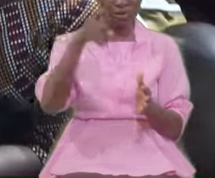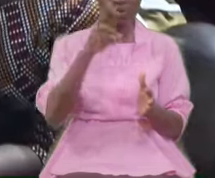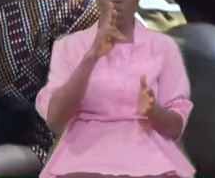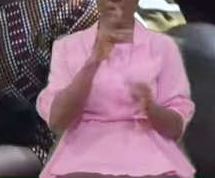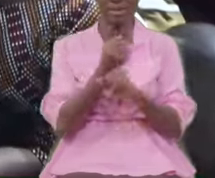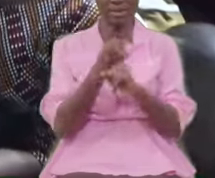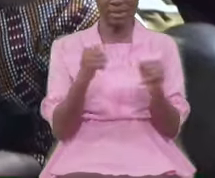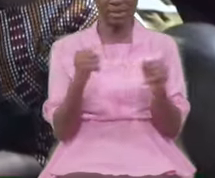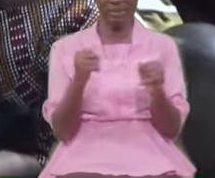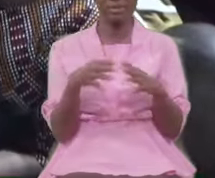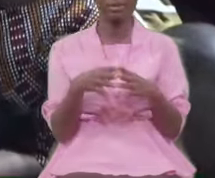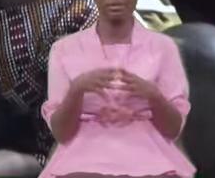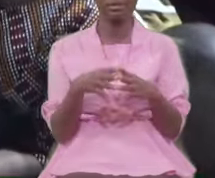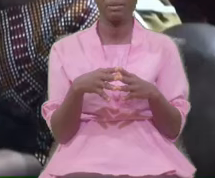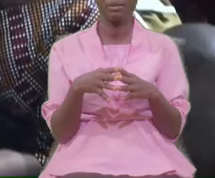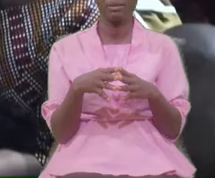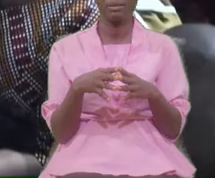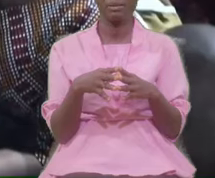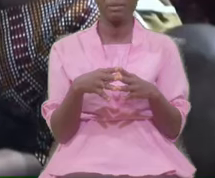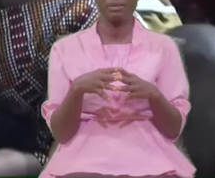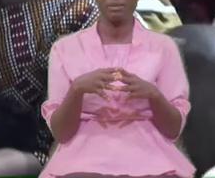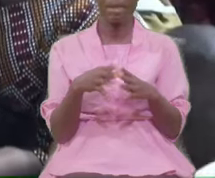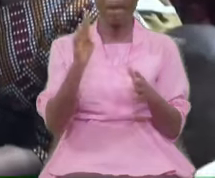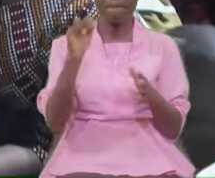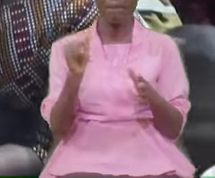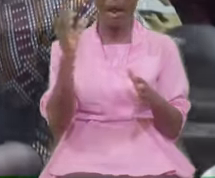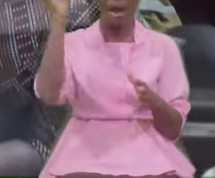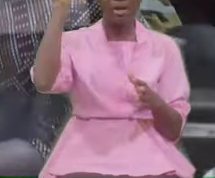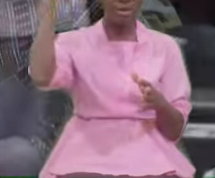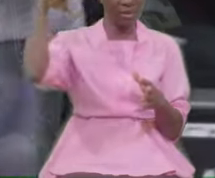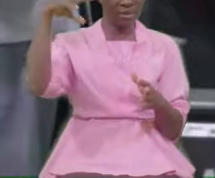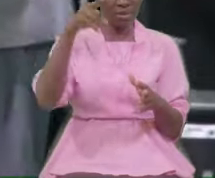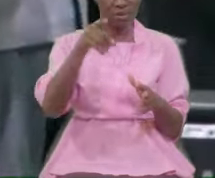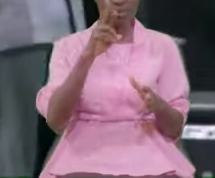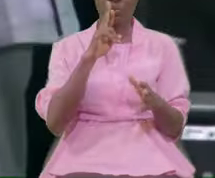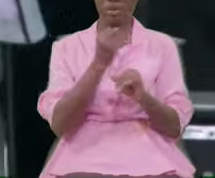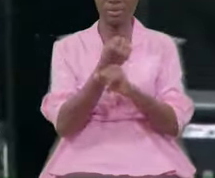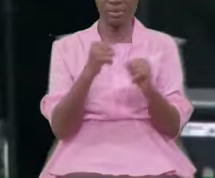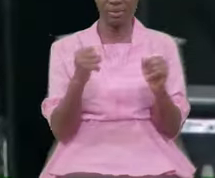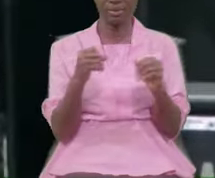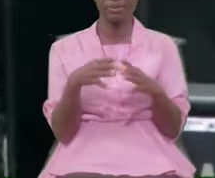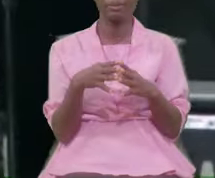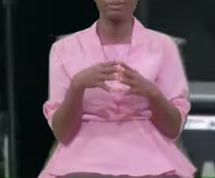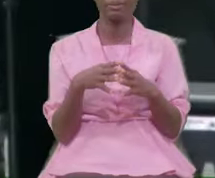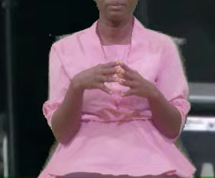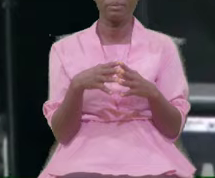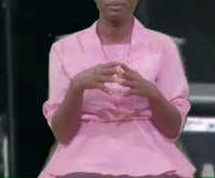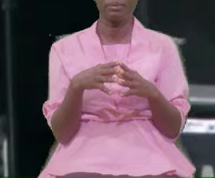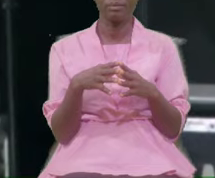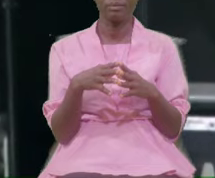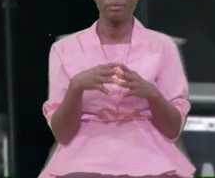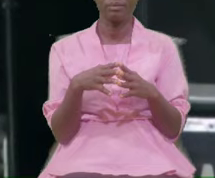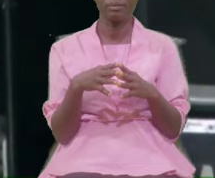grasya sa naluwas by Grace are you sa pinagi Saang grasya naluwas ka mo Amen